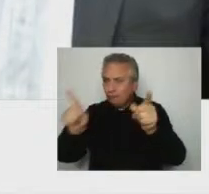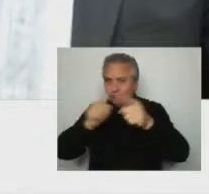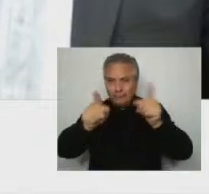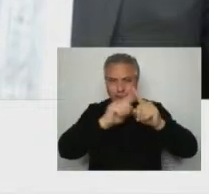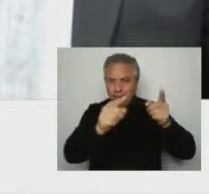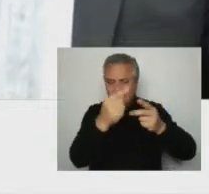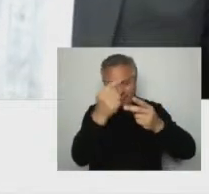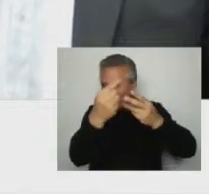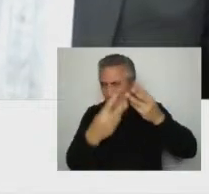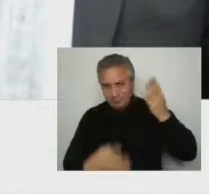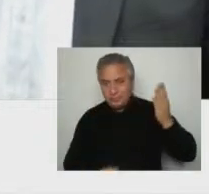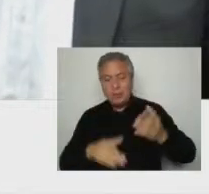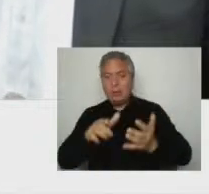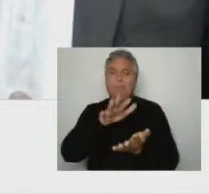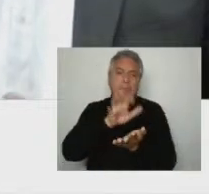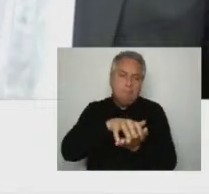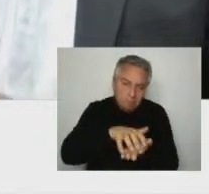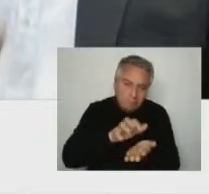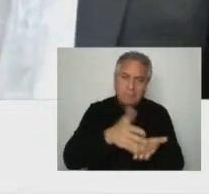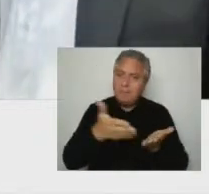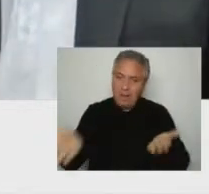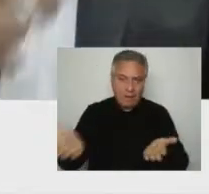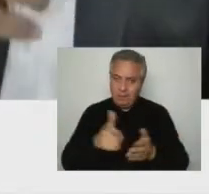Again, as part of the idea to